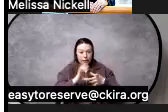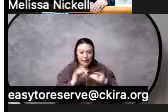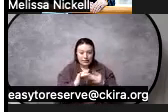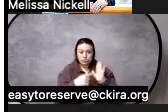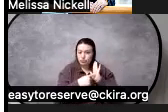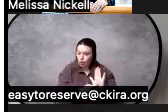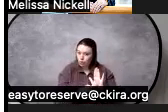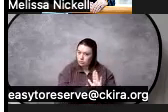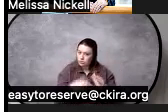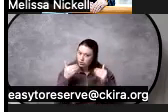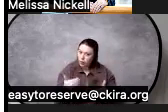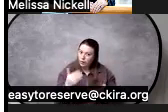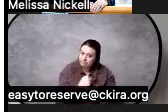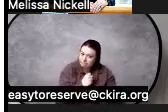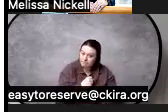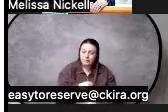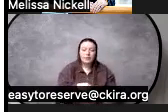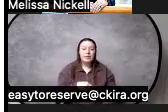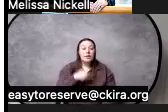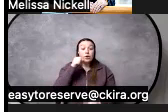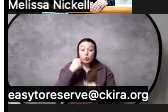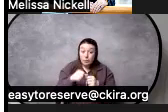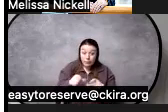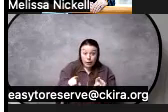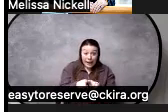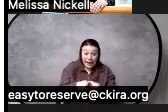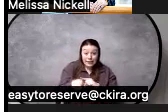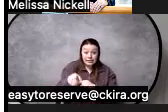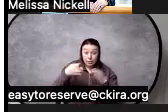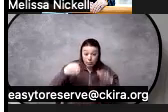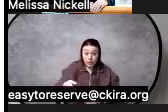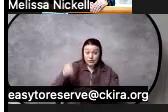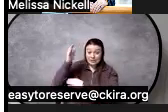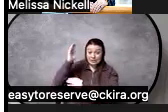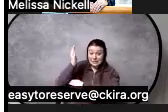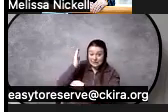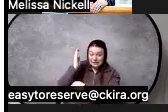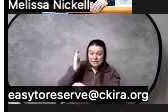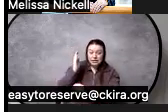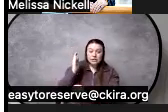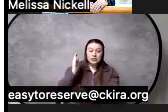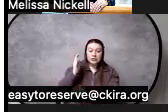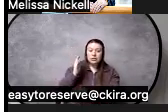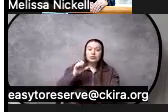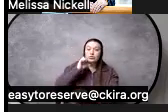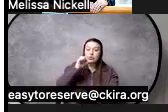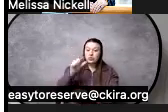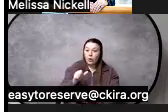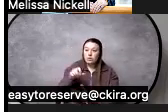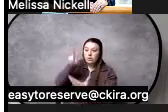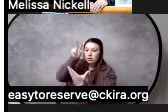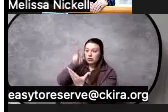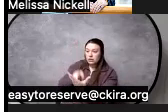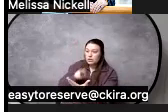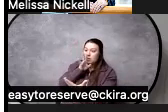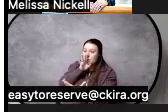them. And remember, as a speaker, you are delivering the presentation. Please don't just read off the slides. Use your slides